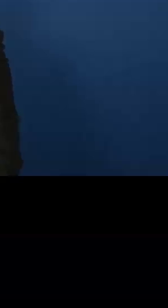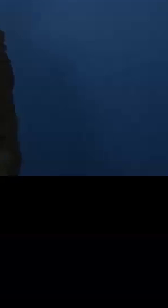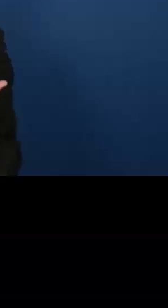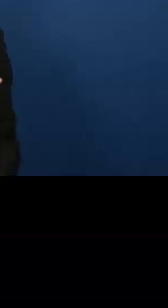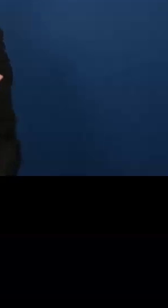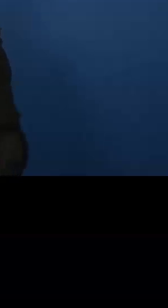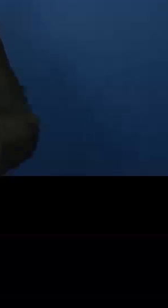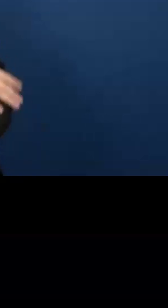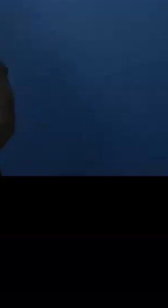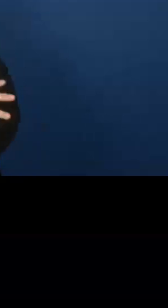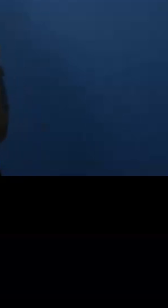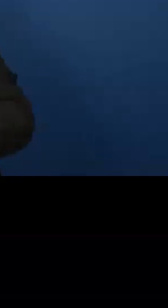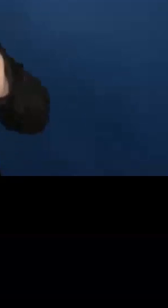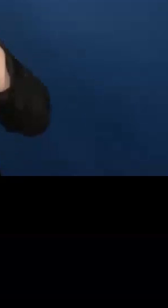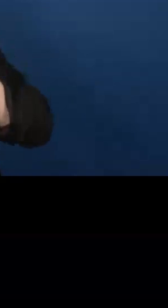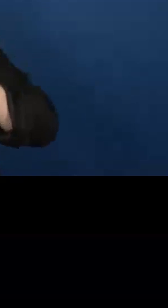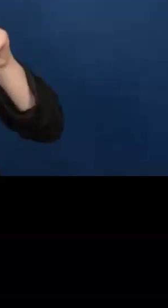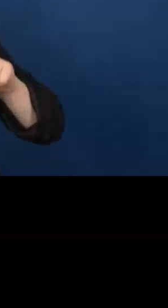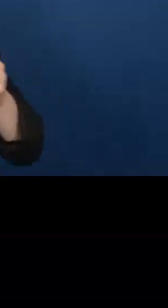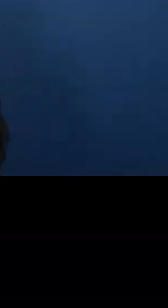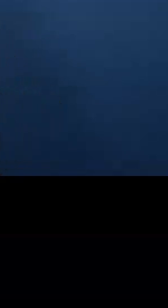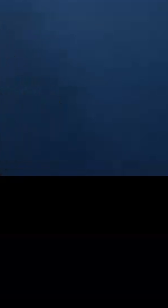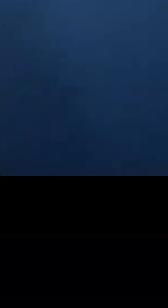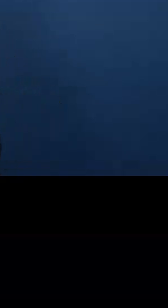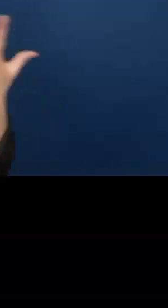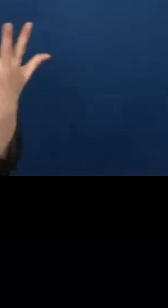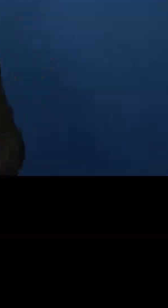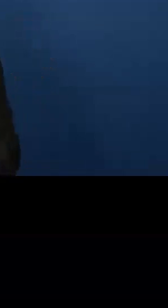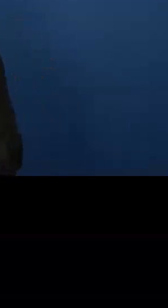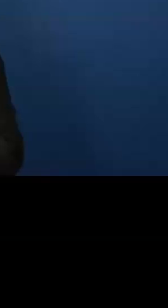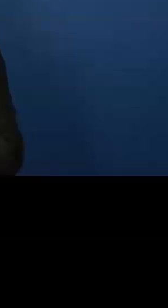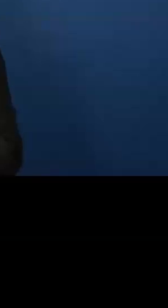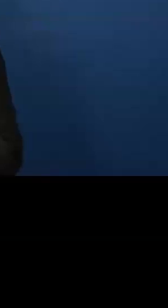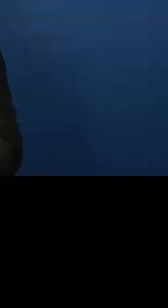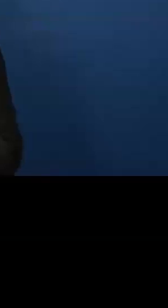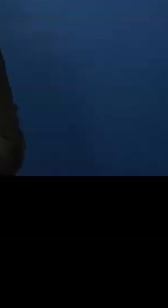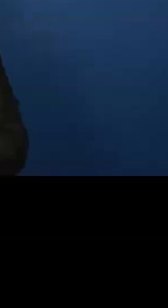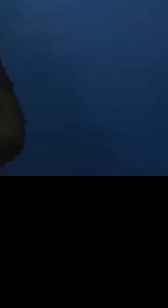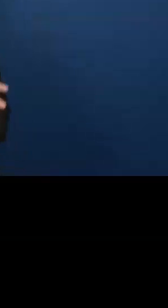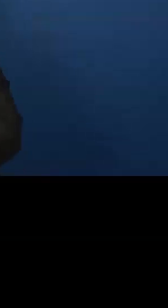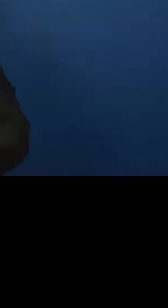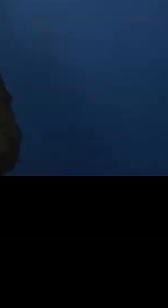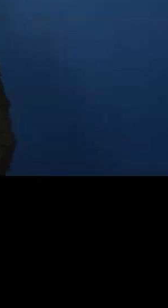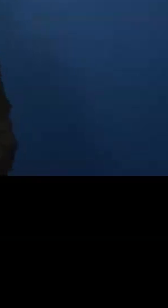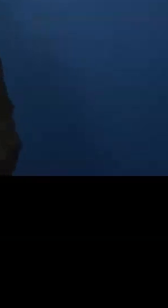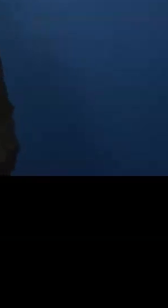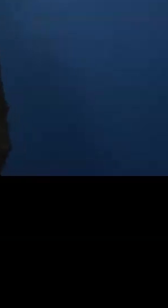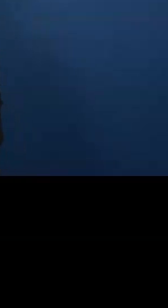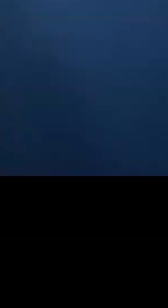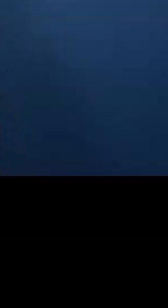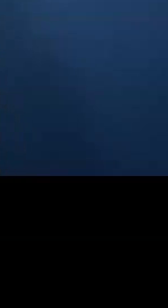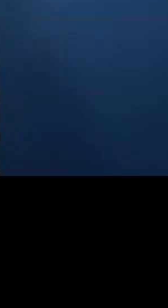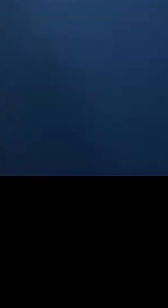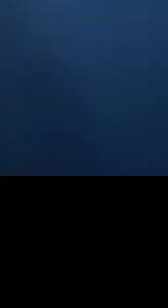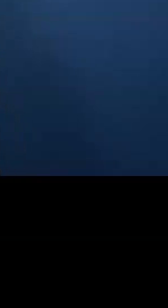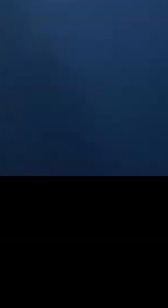of tactile language and are not that very aware of how you can use tactile signs. So I think it's